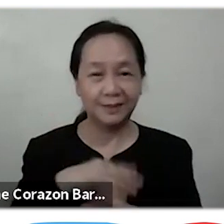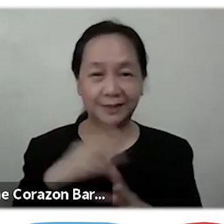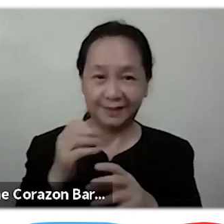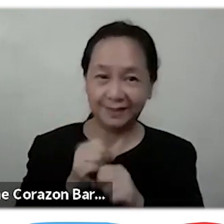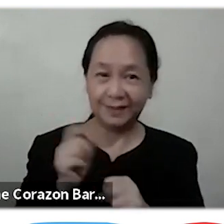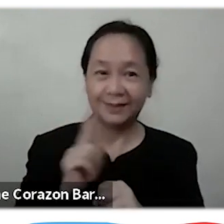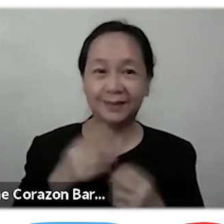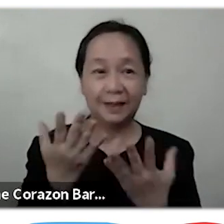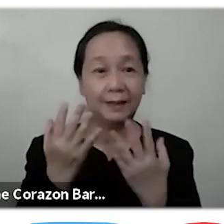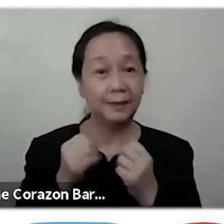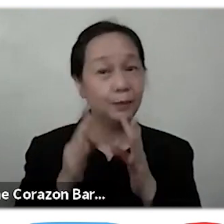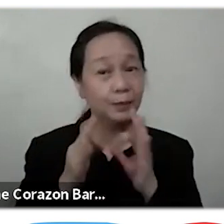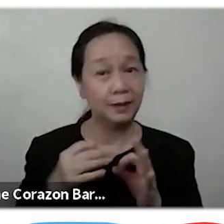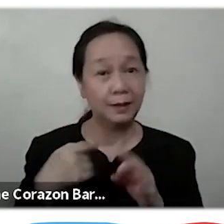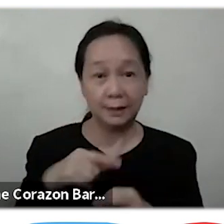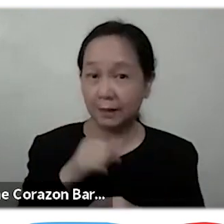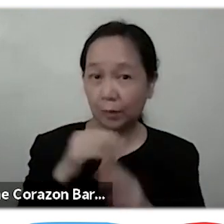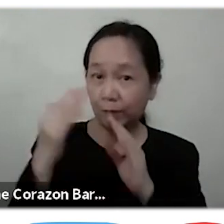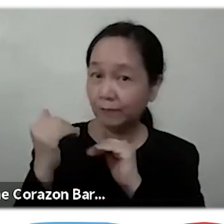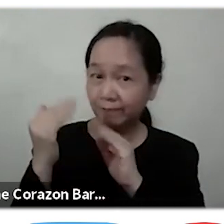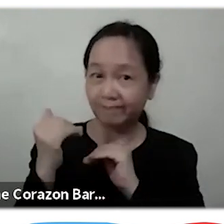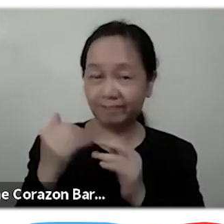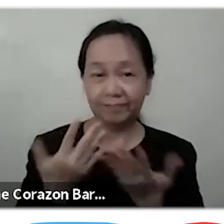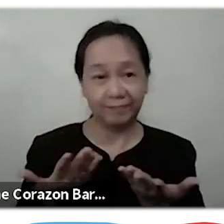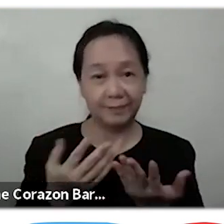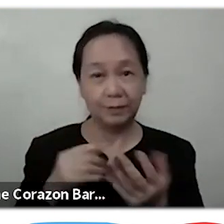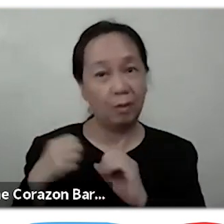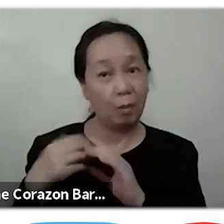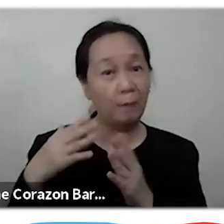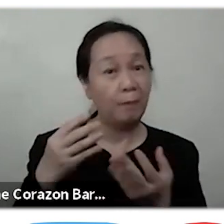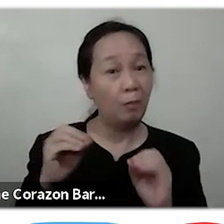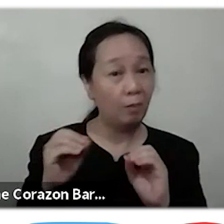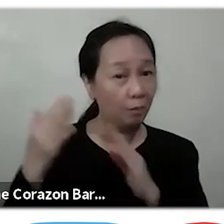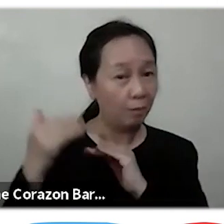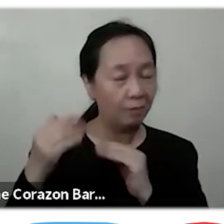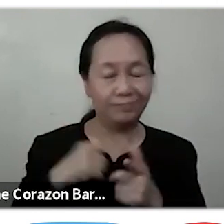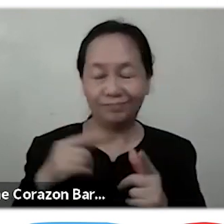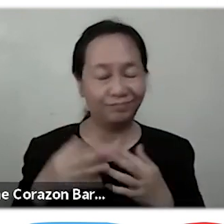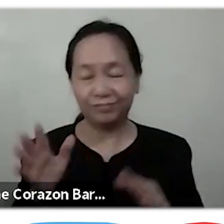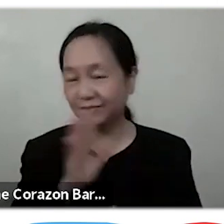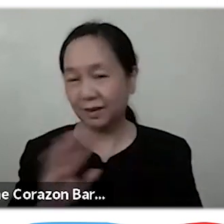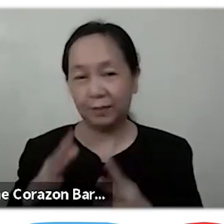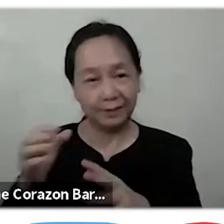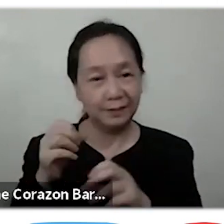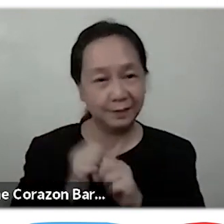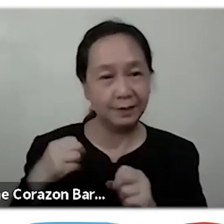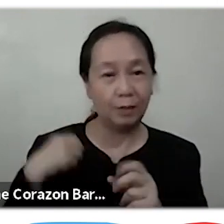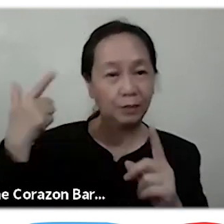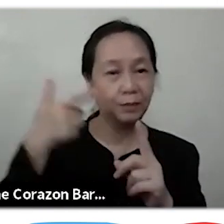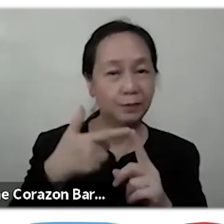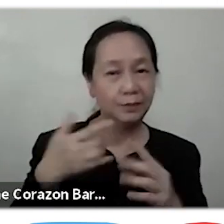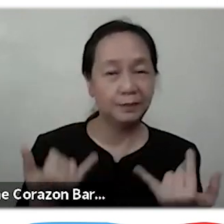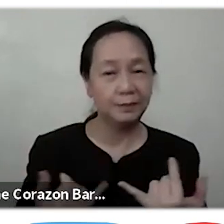And if we are not hopeful, if we are hopeless, then we can never achieve our dream. We can never turn them into